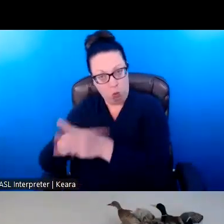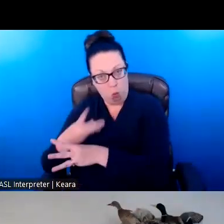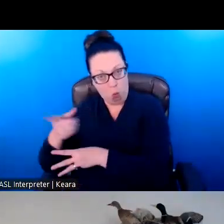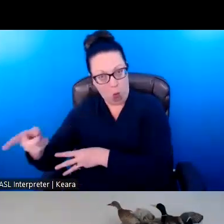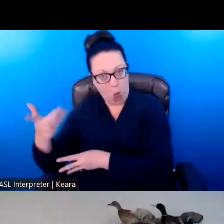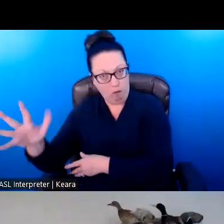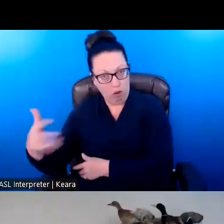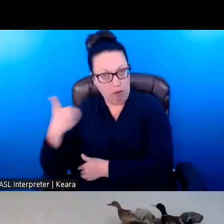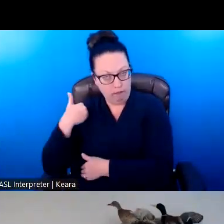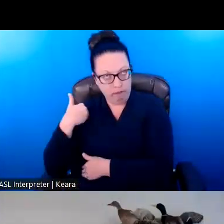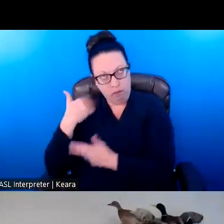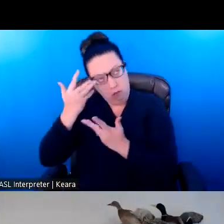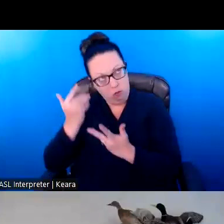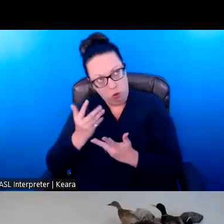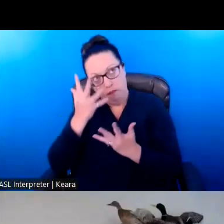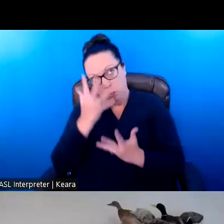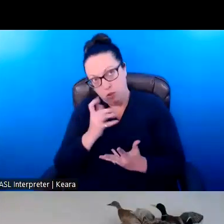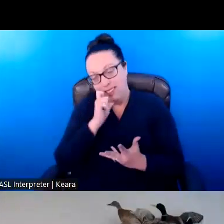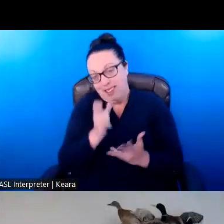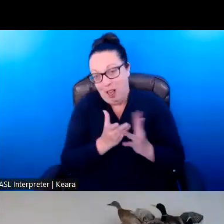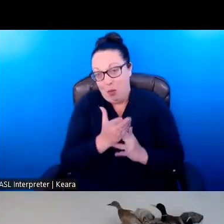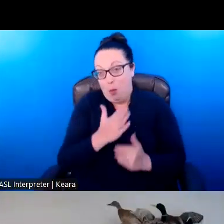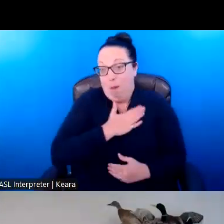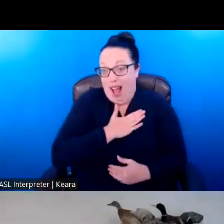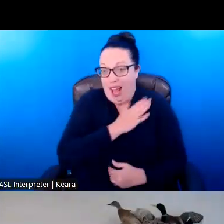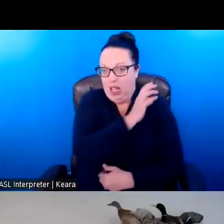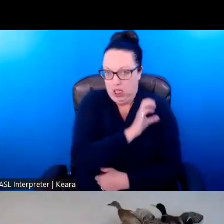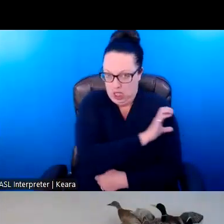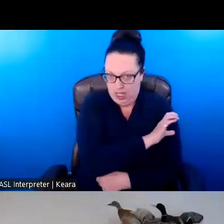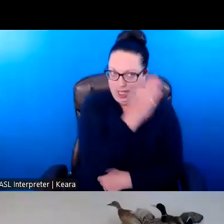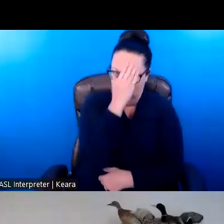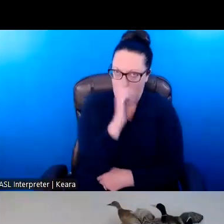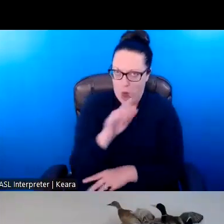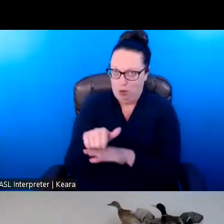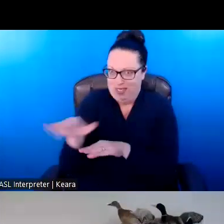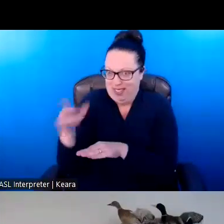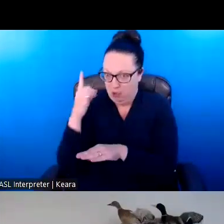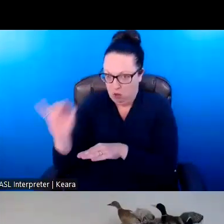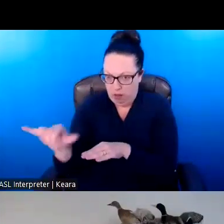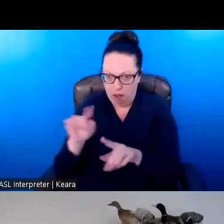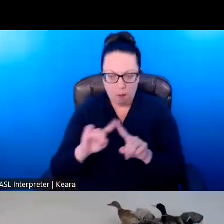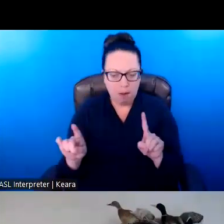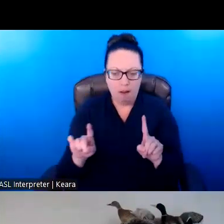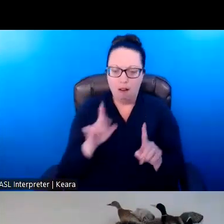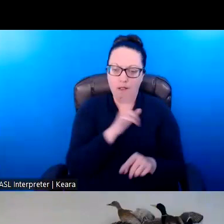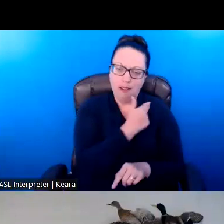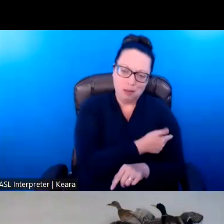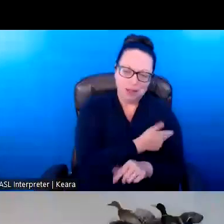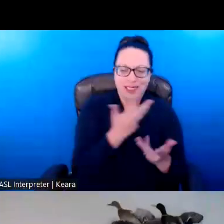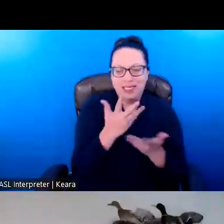Unfortunately, not through my clinic. I know where to send them, but we don't have anything in the hospital. We have some traditional peer support,